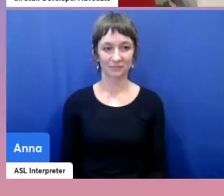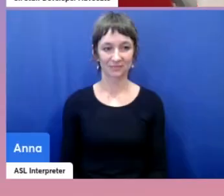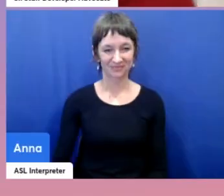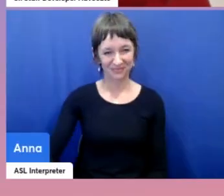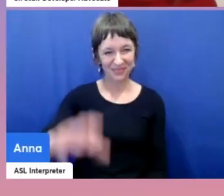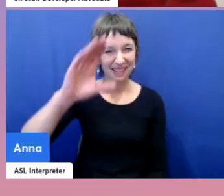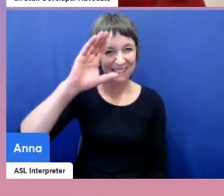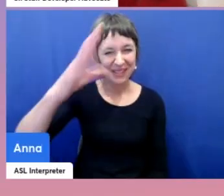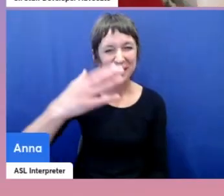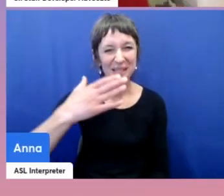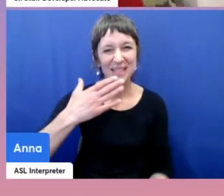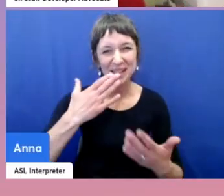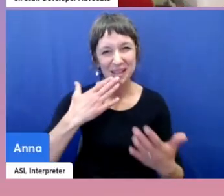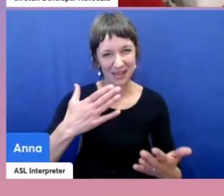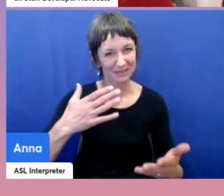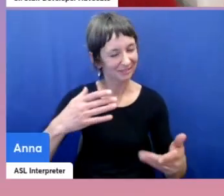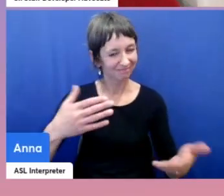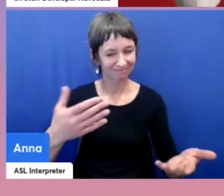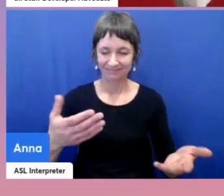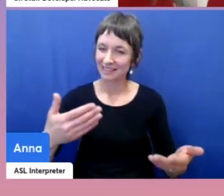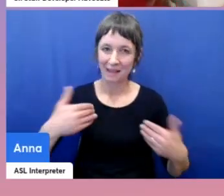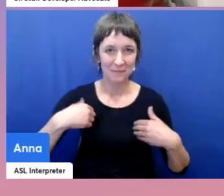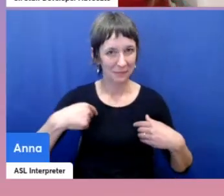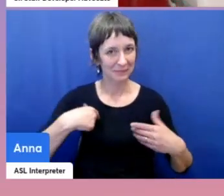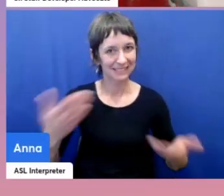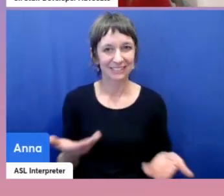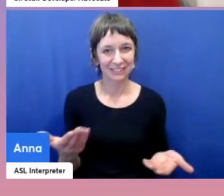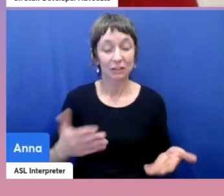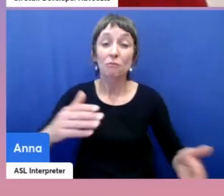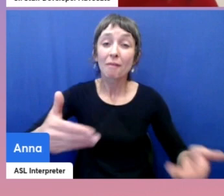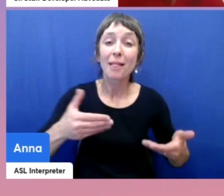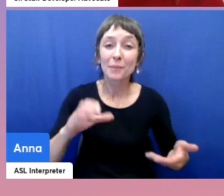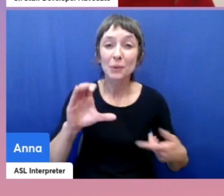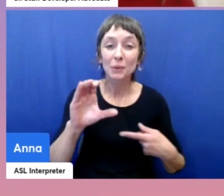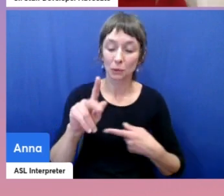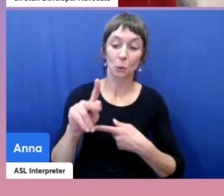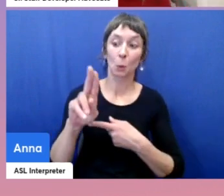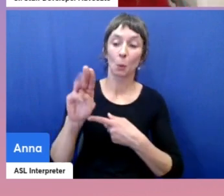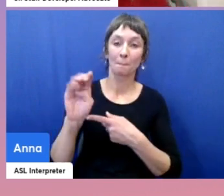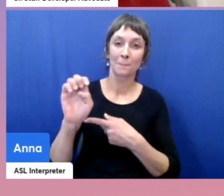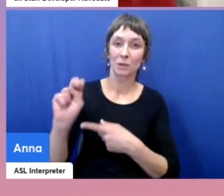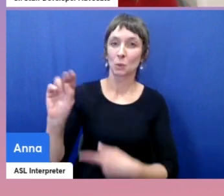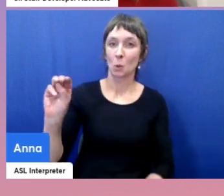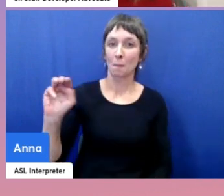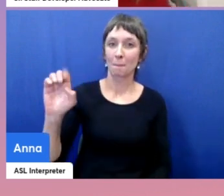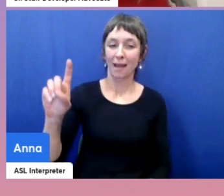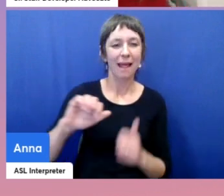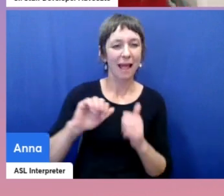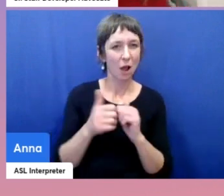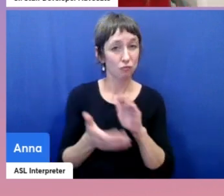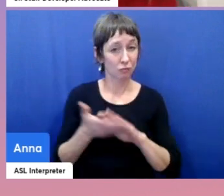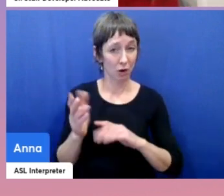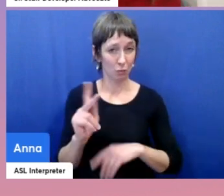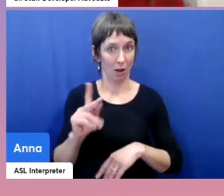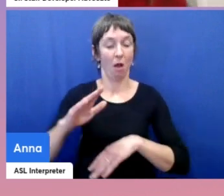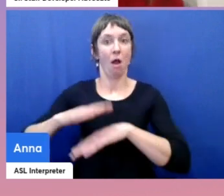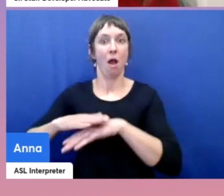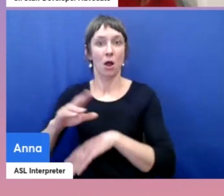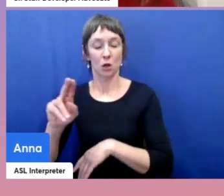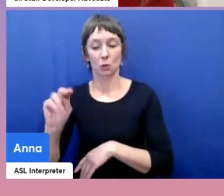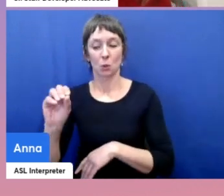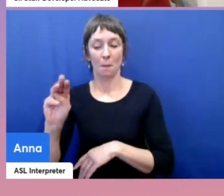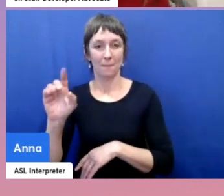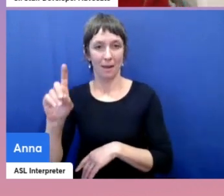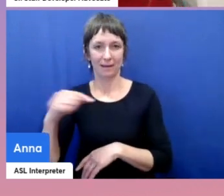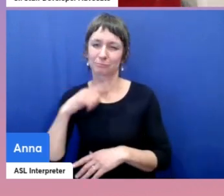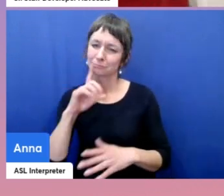Hello, thank you so much for having me. Welcome to KubeNomad, how to run Kubernetes on Nomad. I'm super thrilled to have you join me here